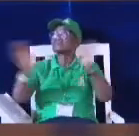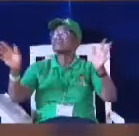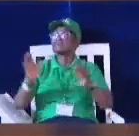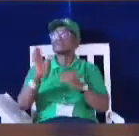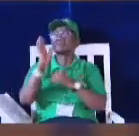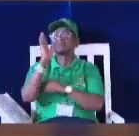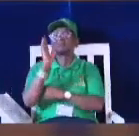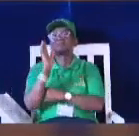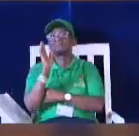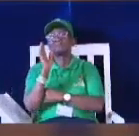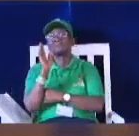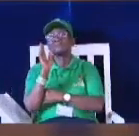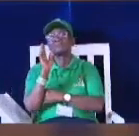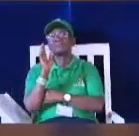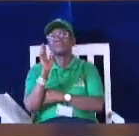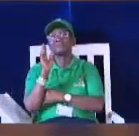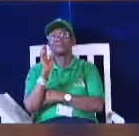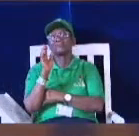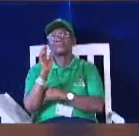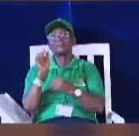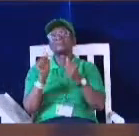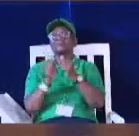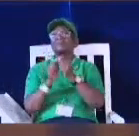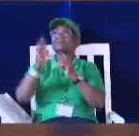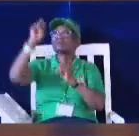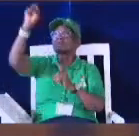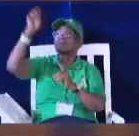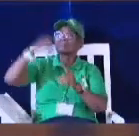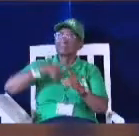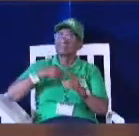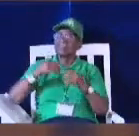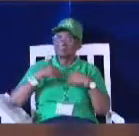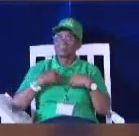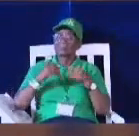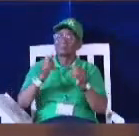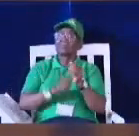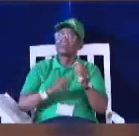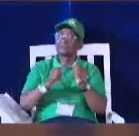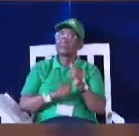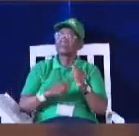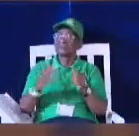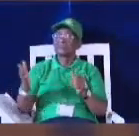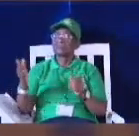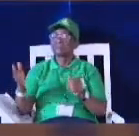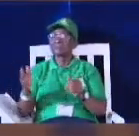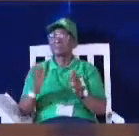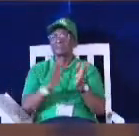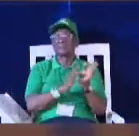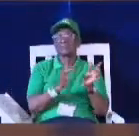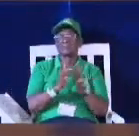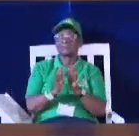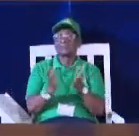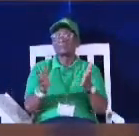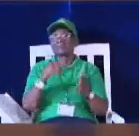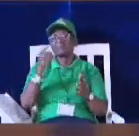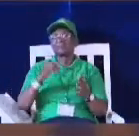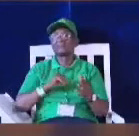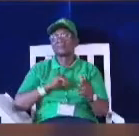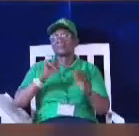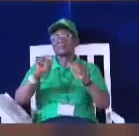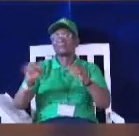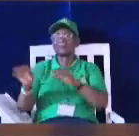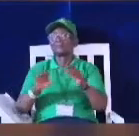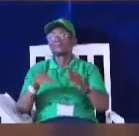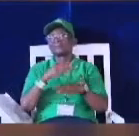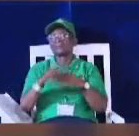But with Him, I am everything. The Bible says I can do all things